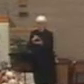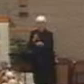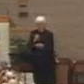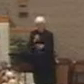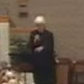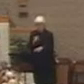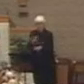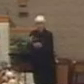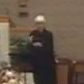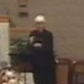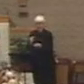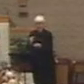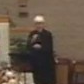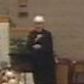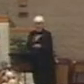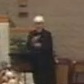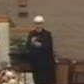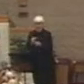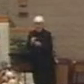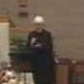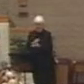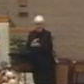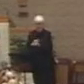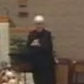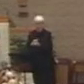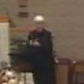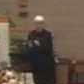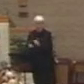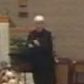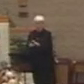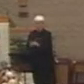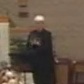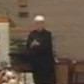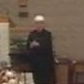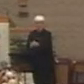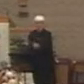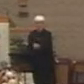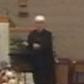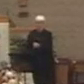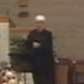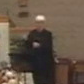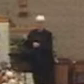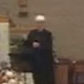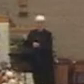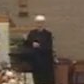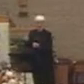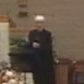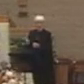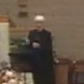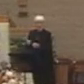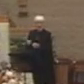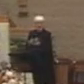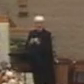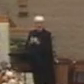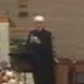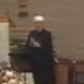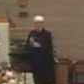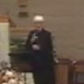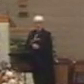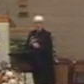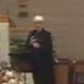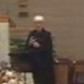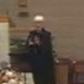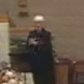gospel to the point where he becomes the chief apostle of the church? He becomes crucified in